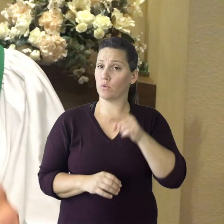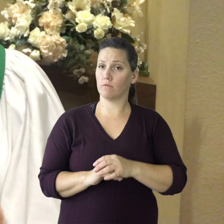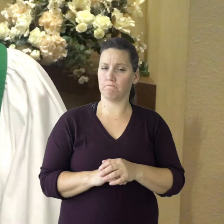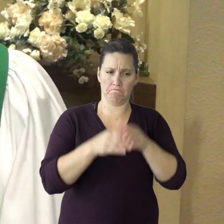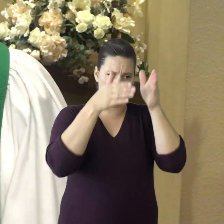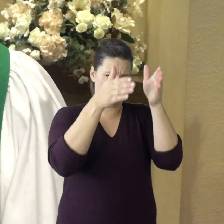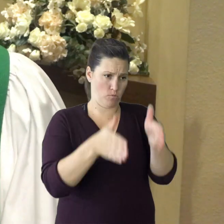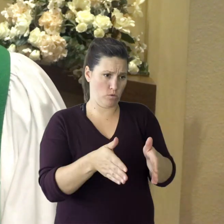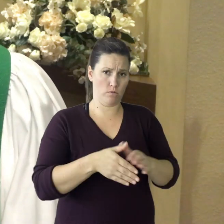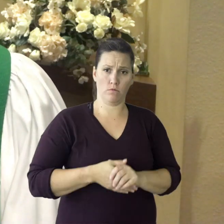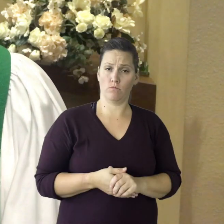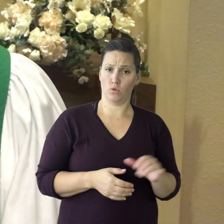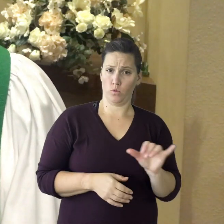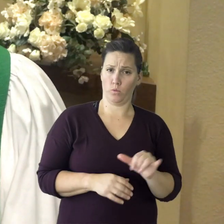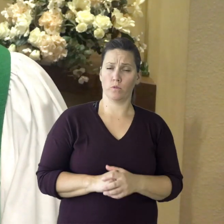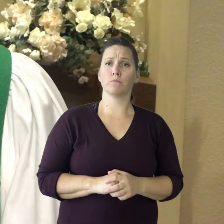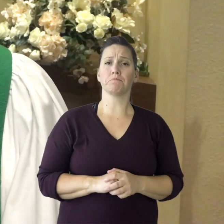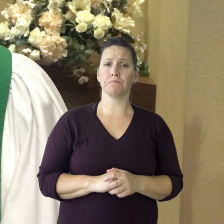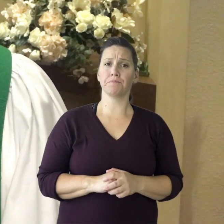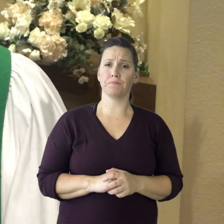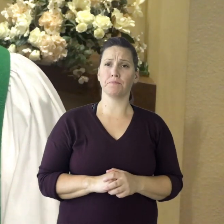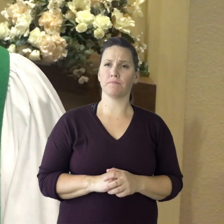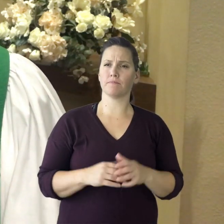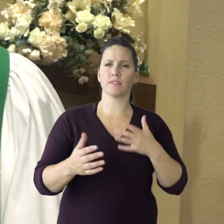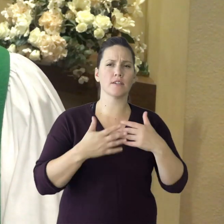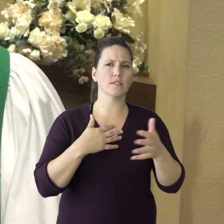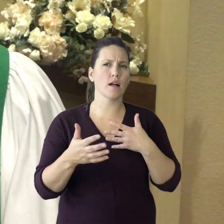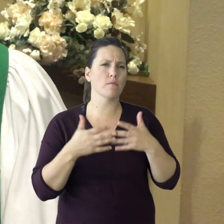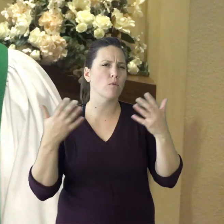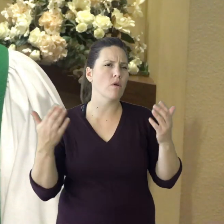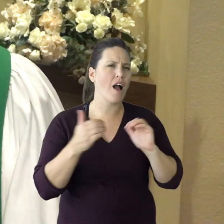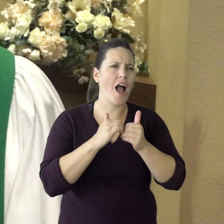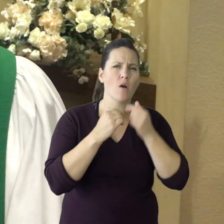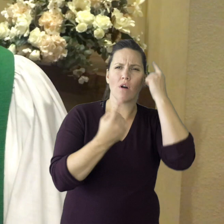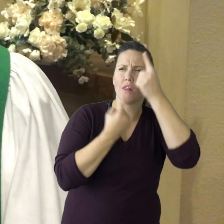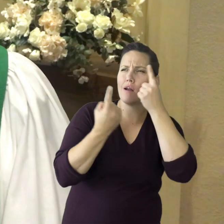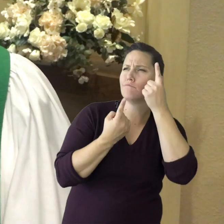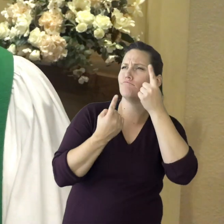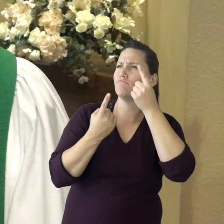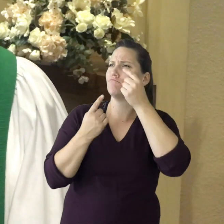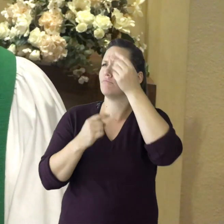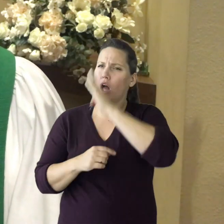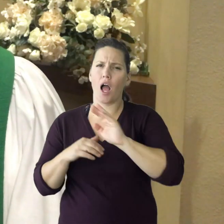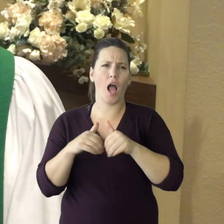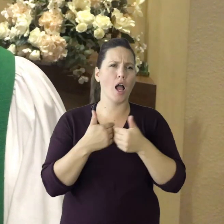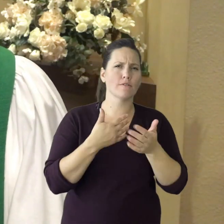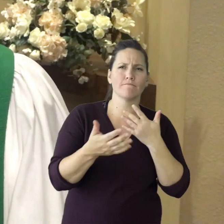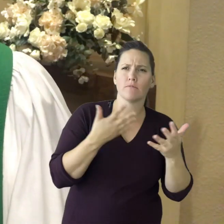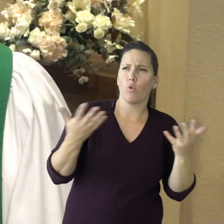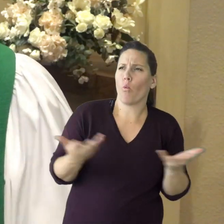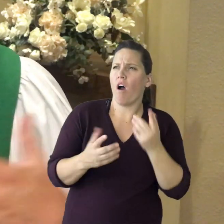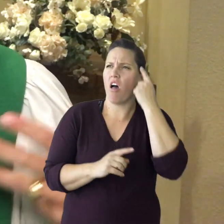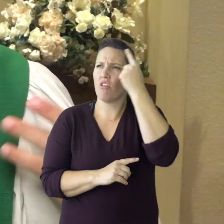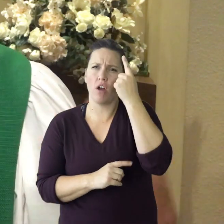to you personally as well. No matter how you think about God,